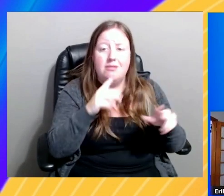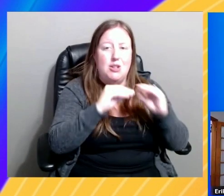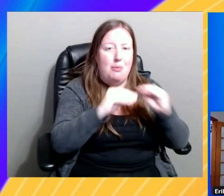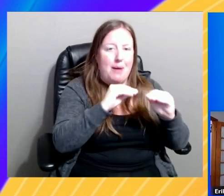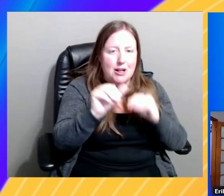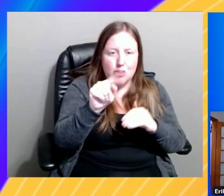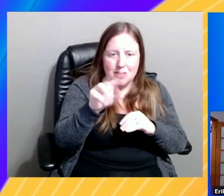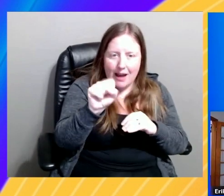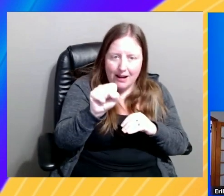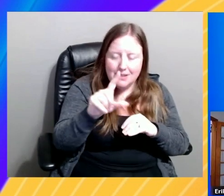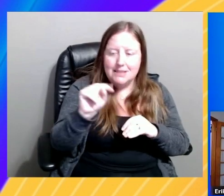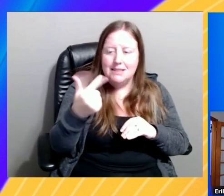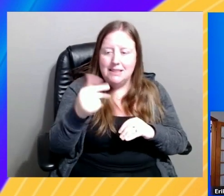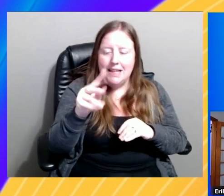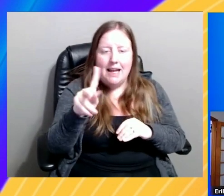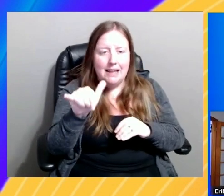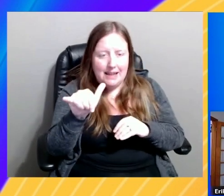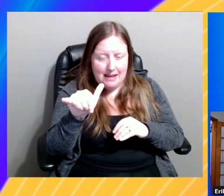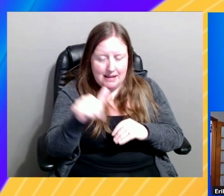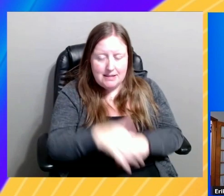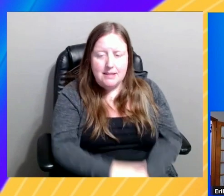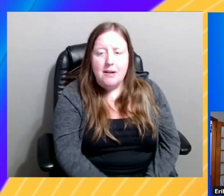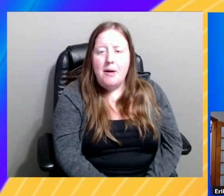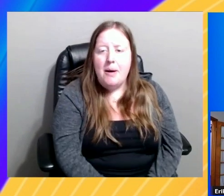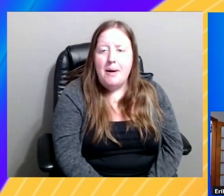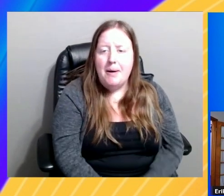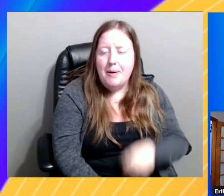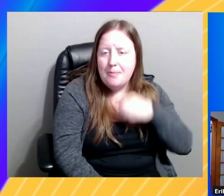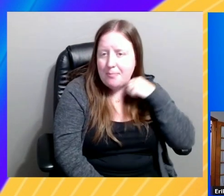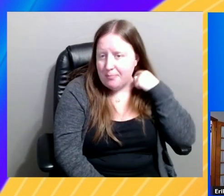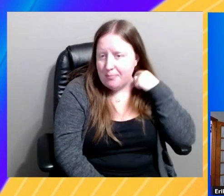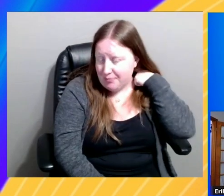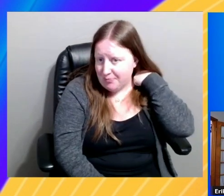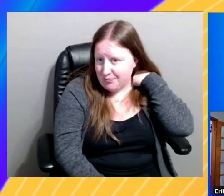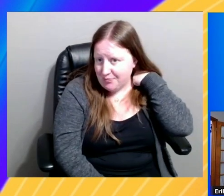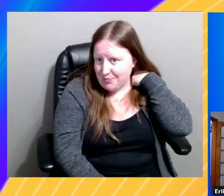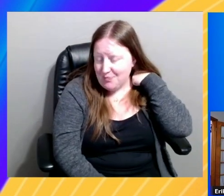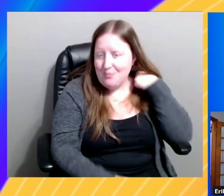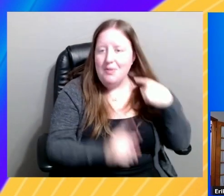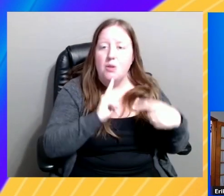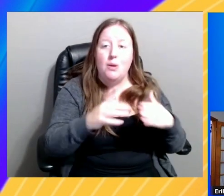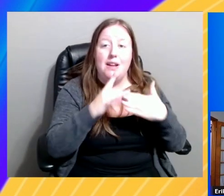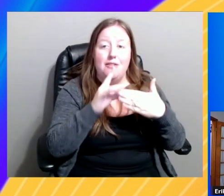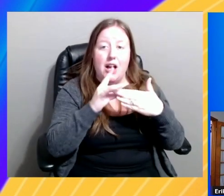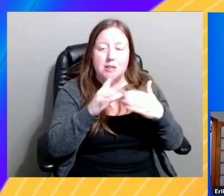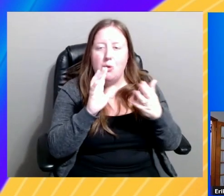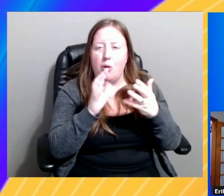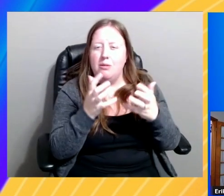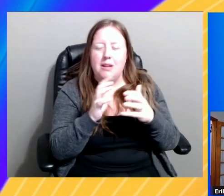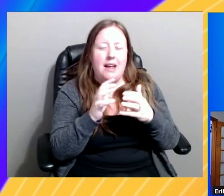keys, capture time. So really flexible as far as how we want to actually visualize this information.